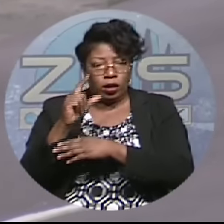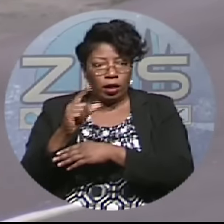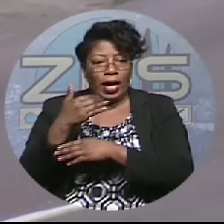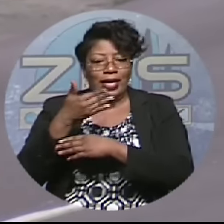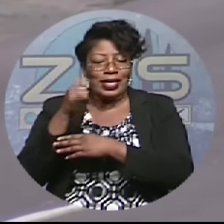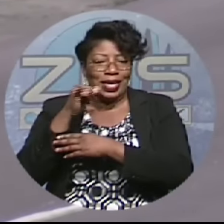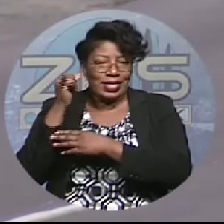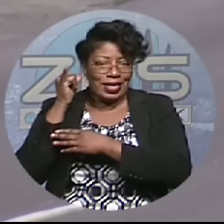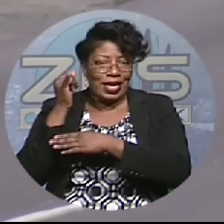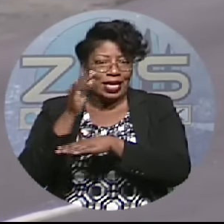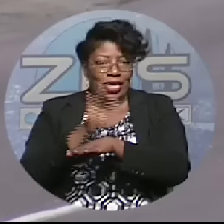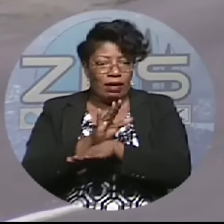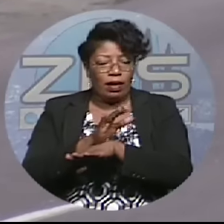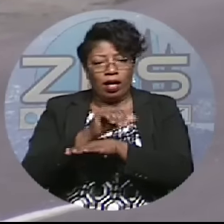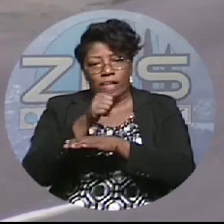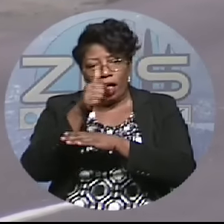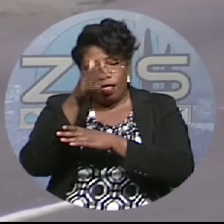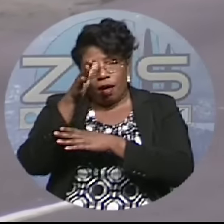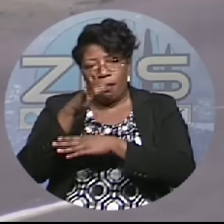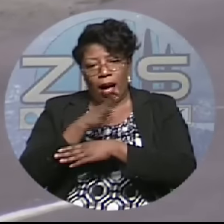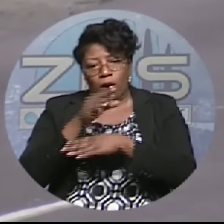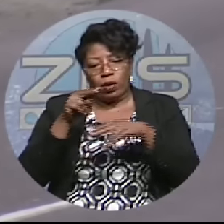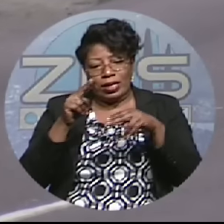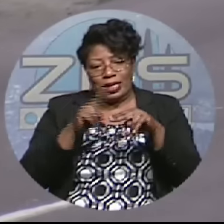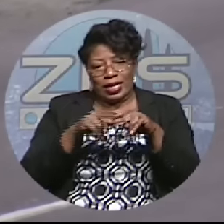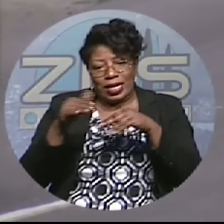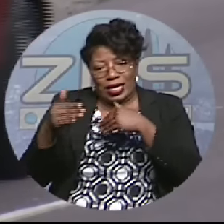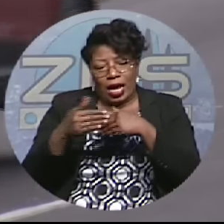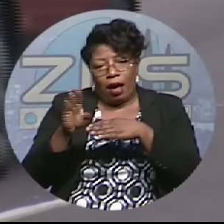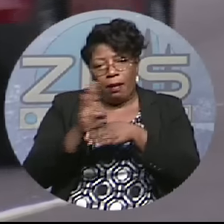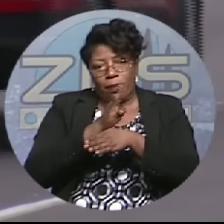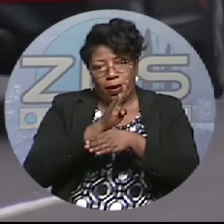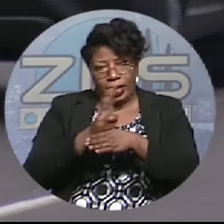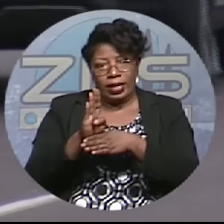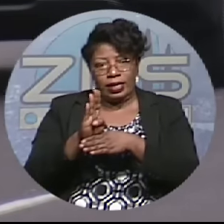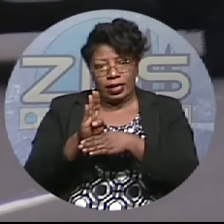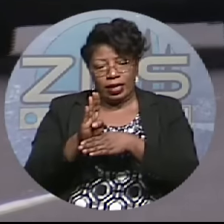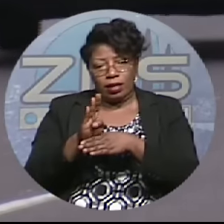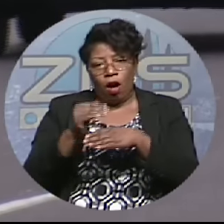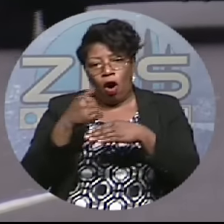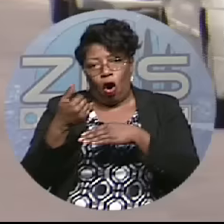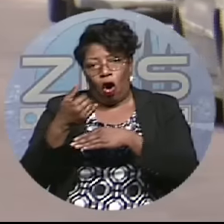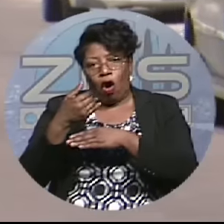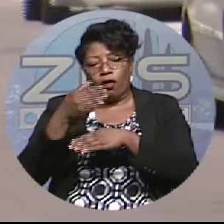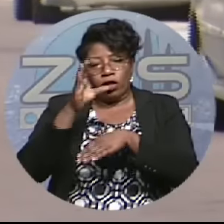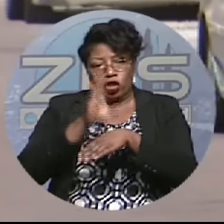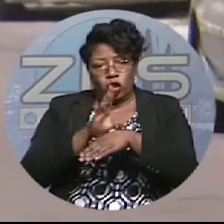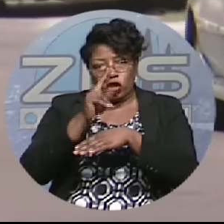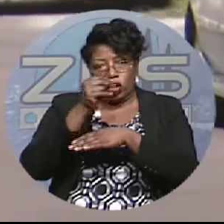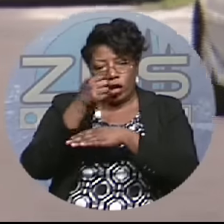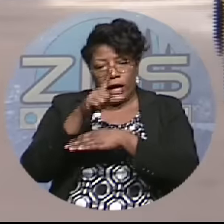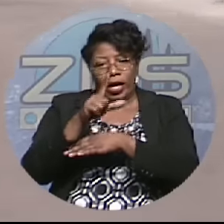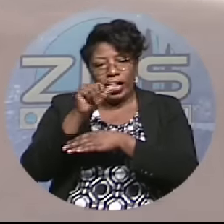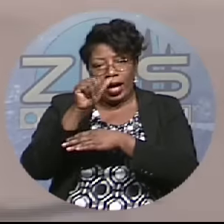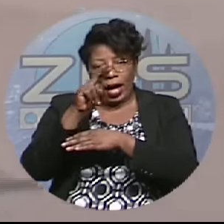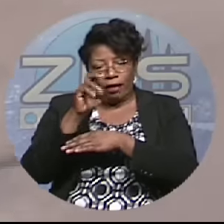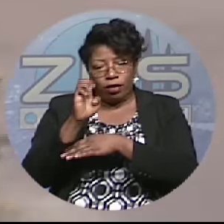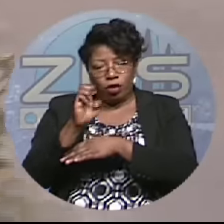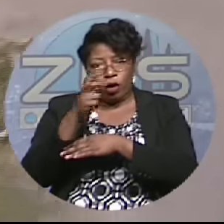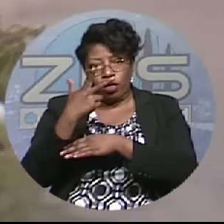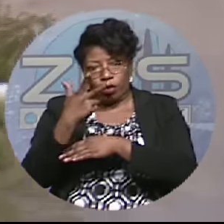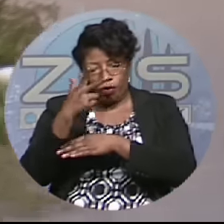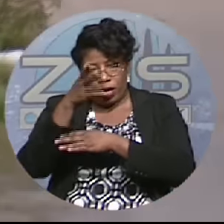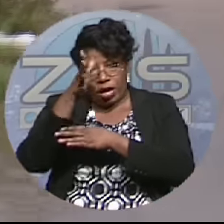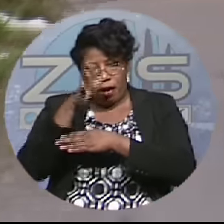authorities confirm that a man was sitting near a business establishment on Churchill Avenue off Soldier Road when three men armed with a handgun shot